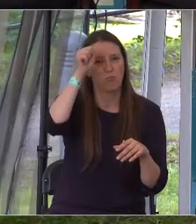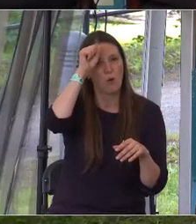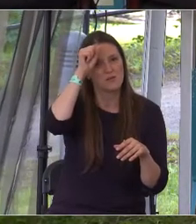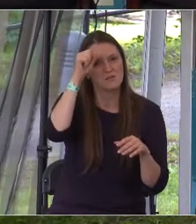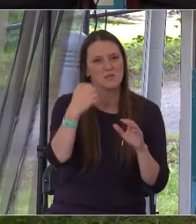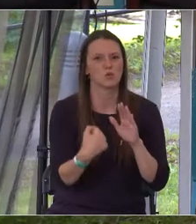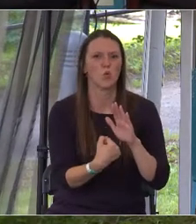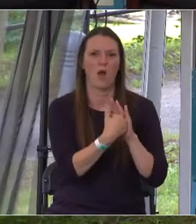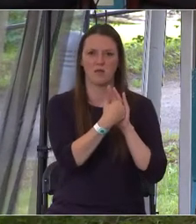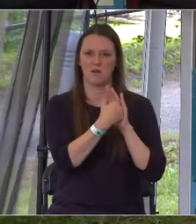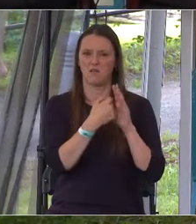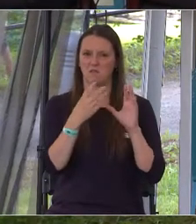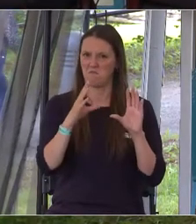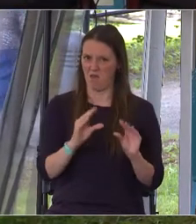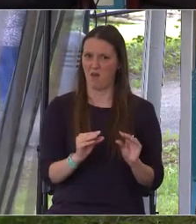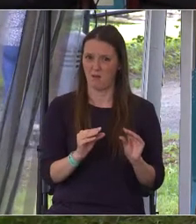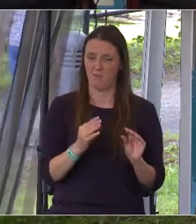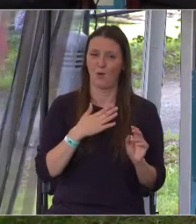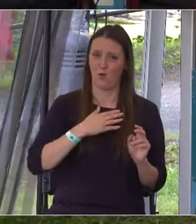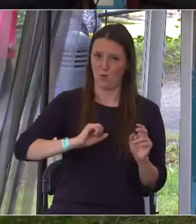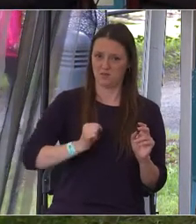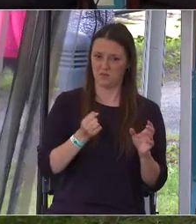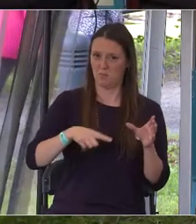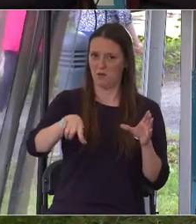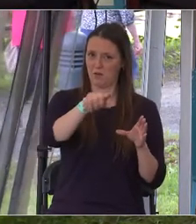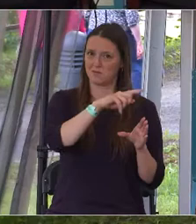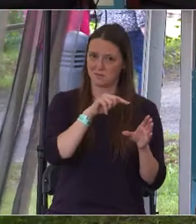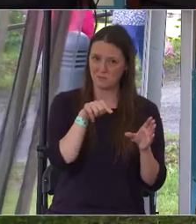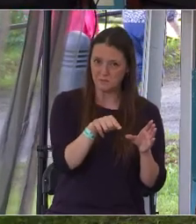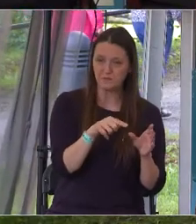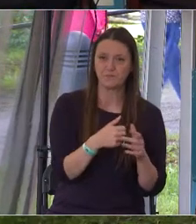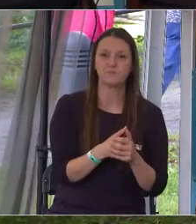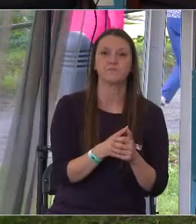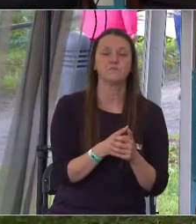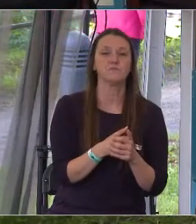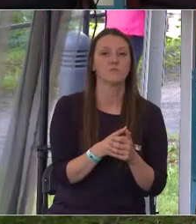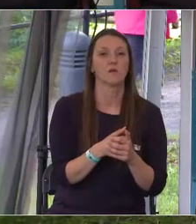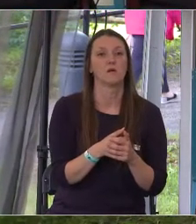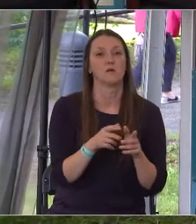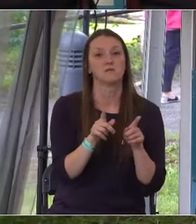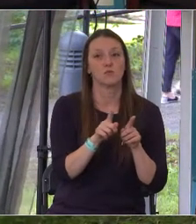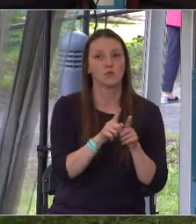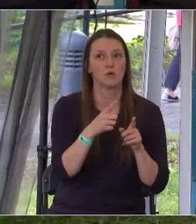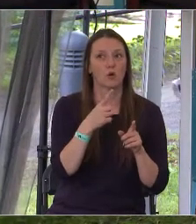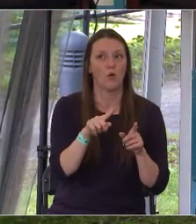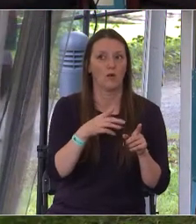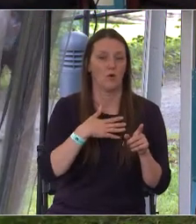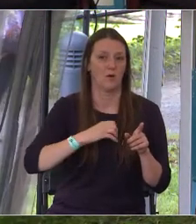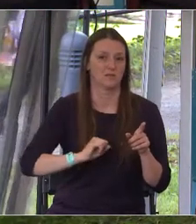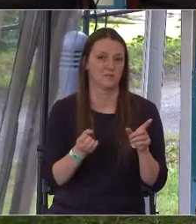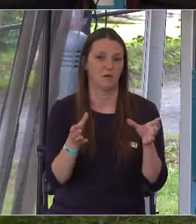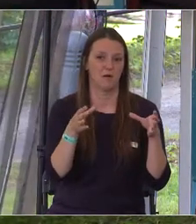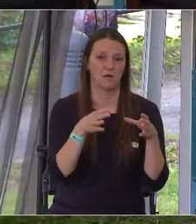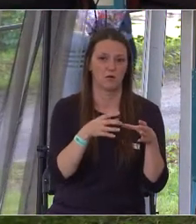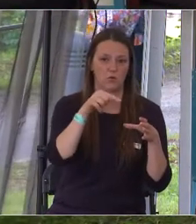I have had this experience with my friend that she came out and